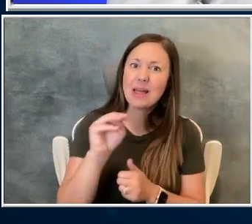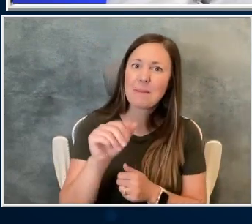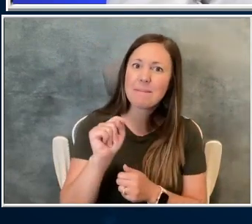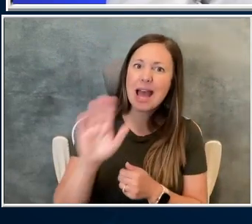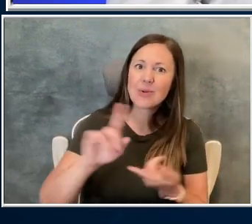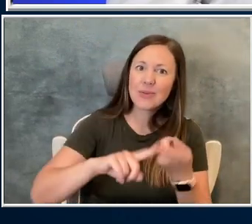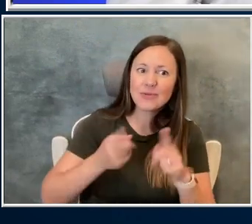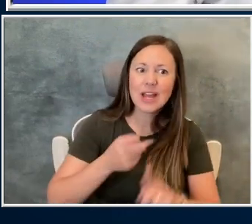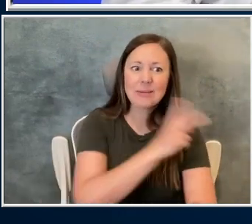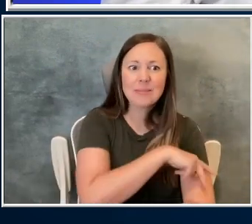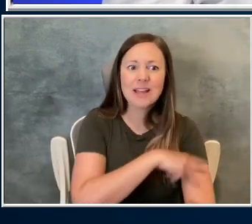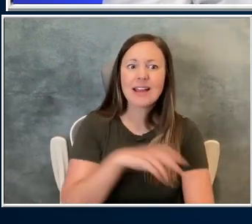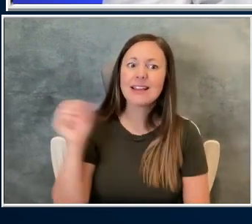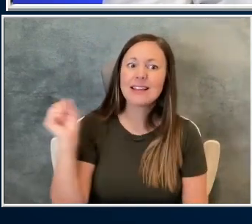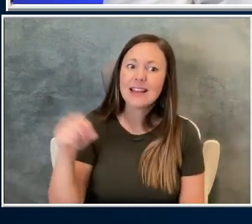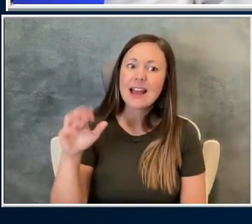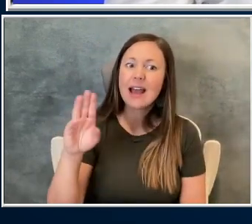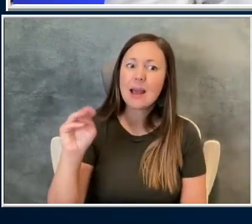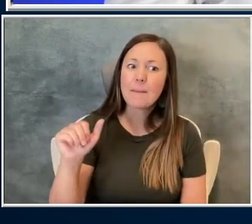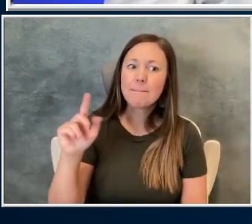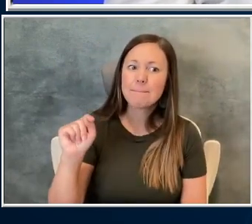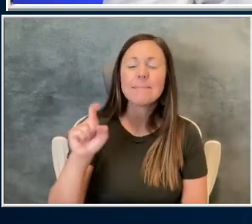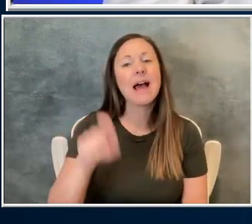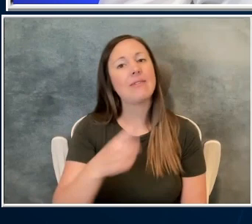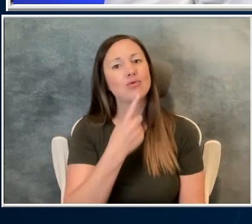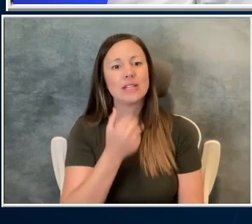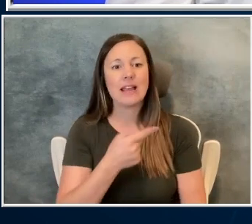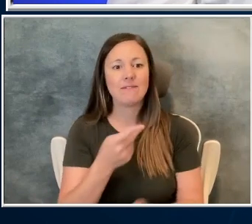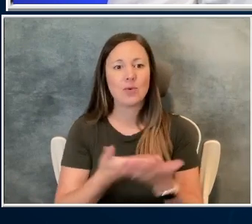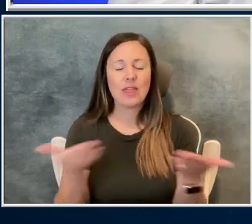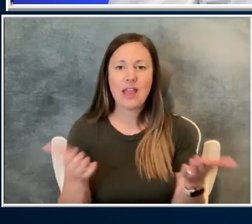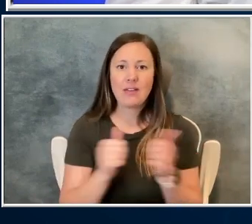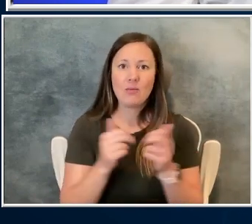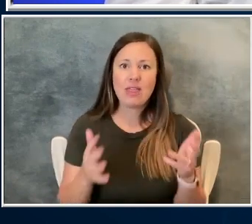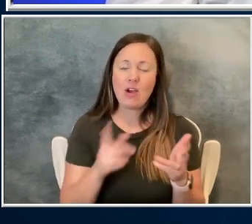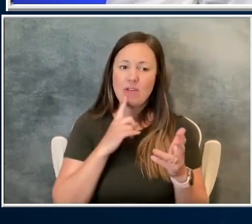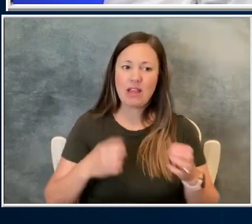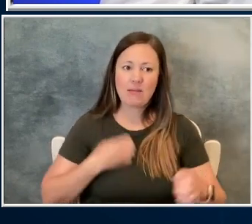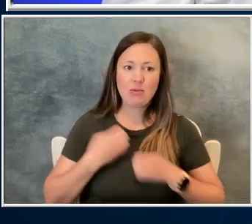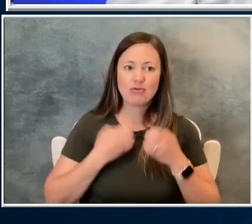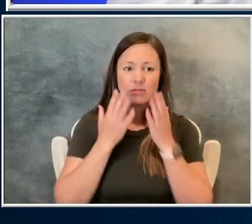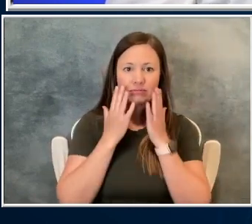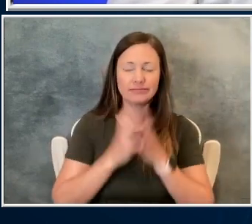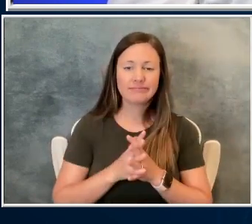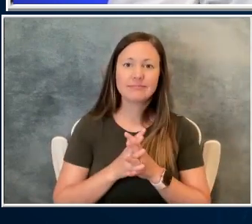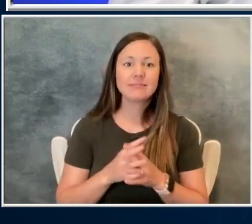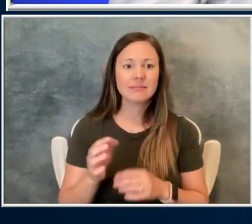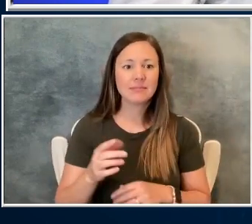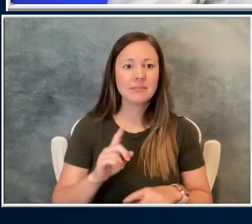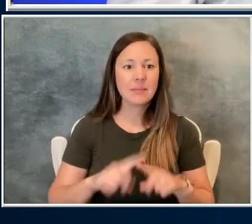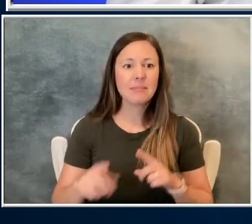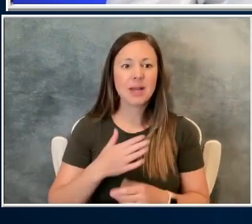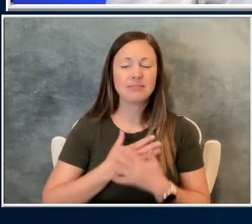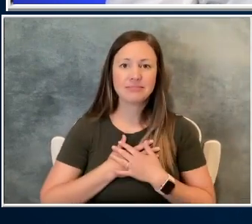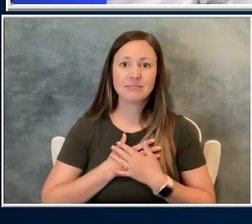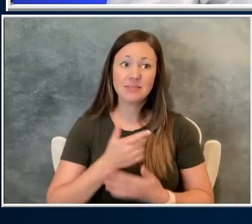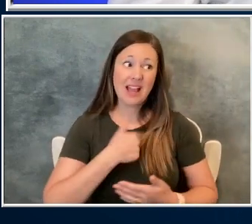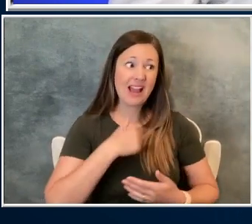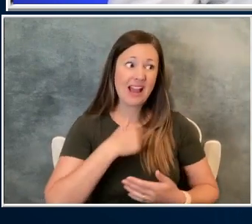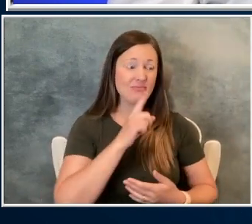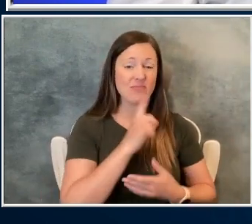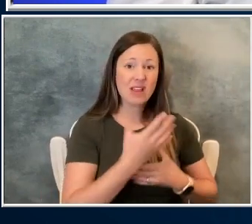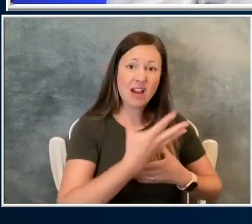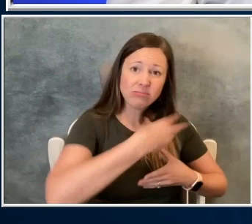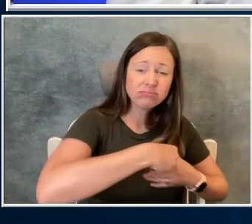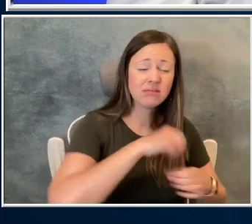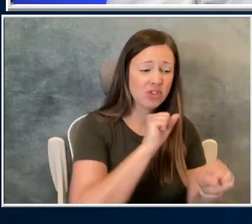Matt. So I have to say a few things without tearing up, okay? And this is how I do give my soul to this job, because everyone is